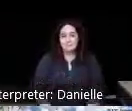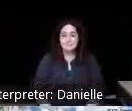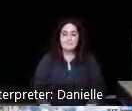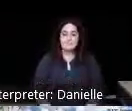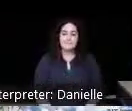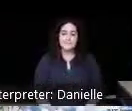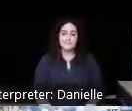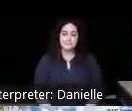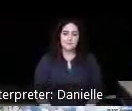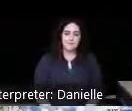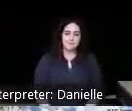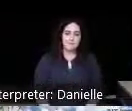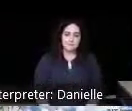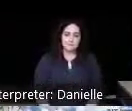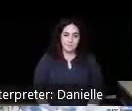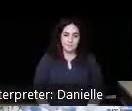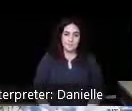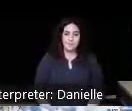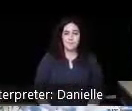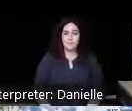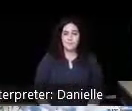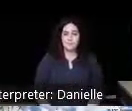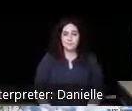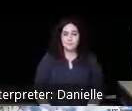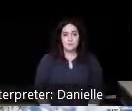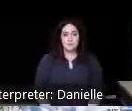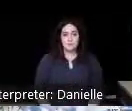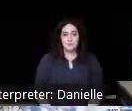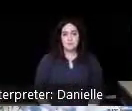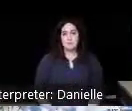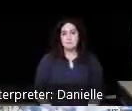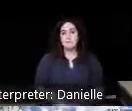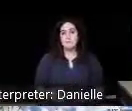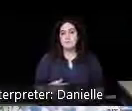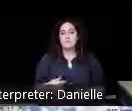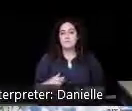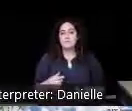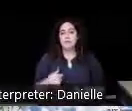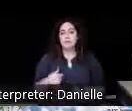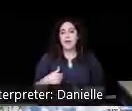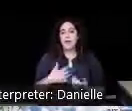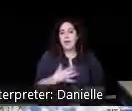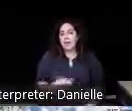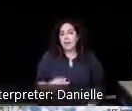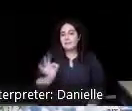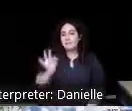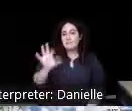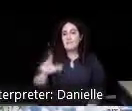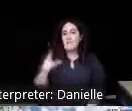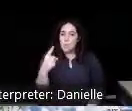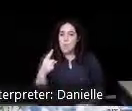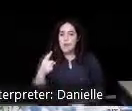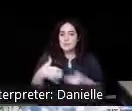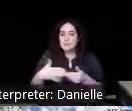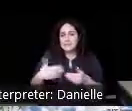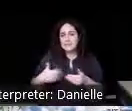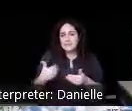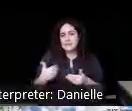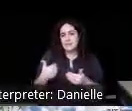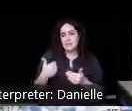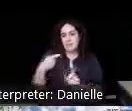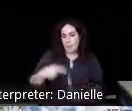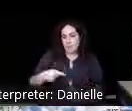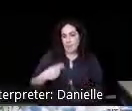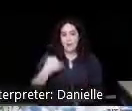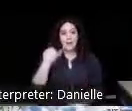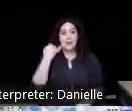So I like to try and give an audience like one easy to remember piece of information so that if you forget